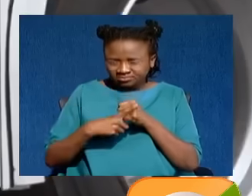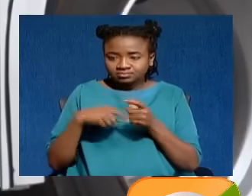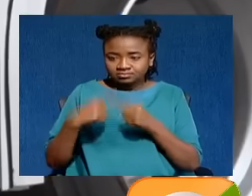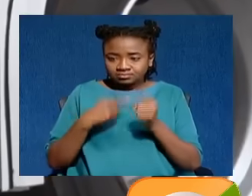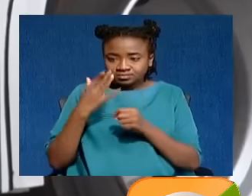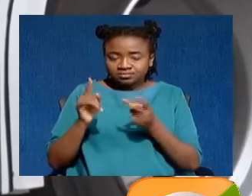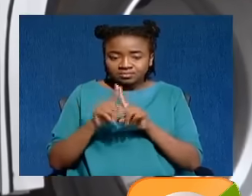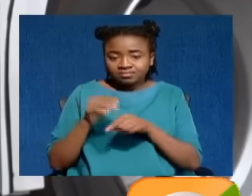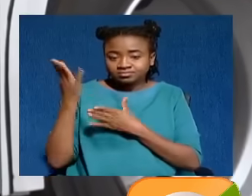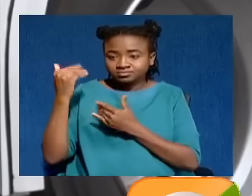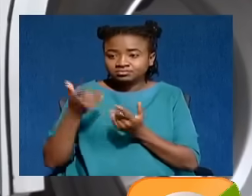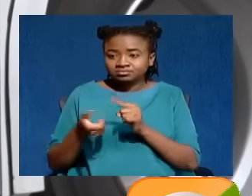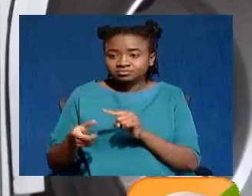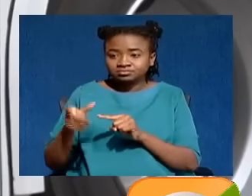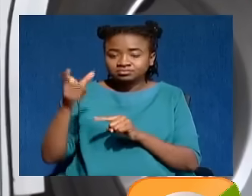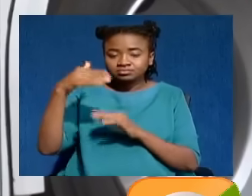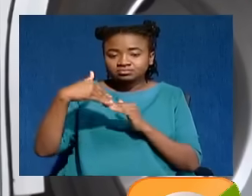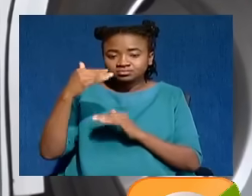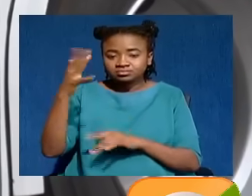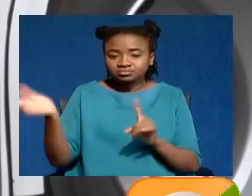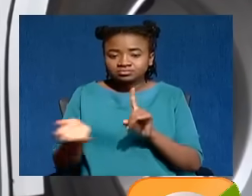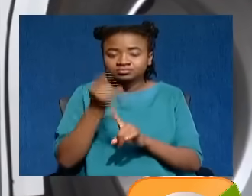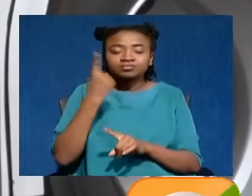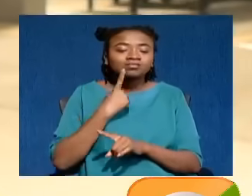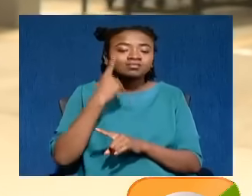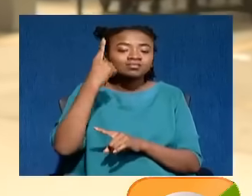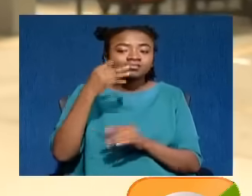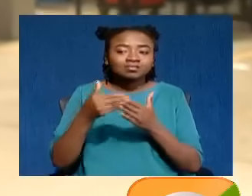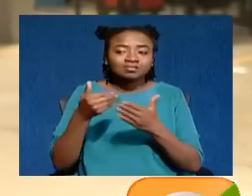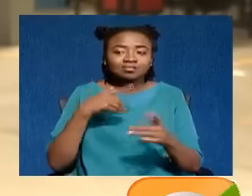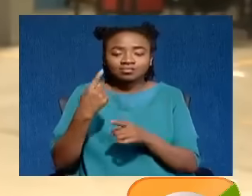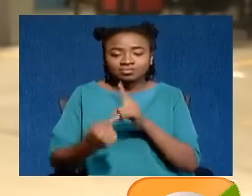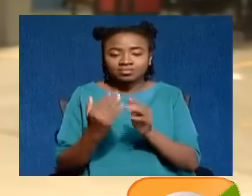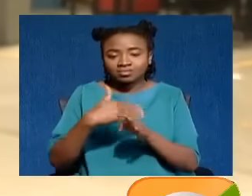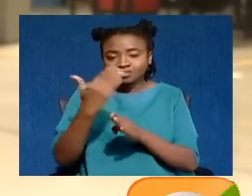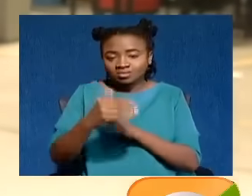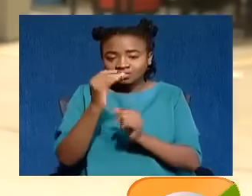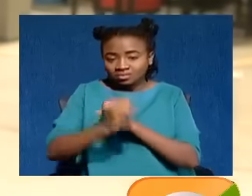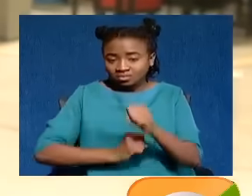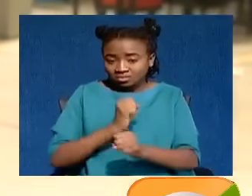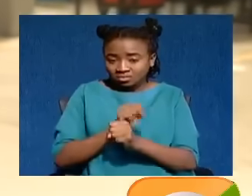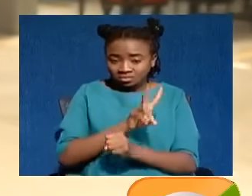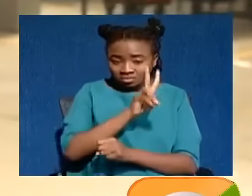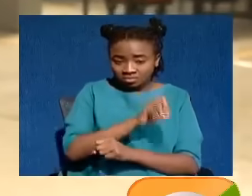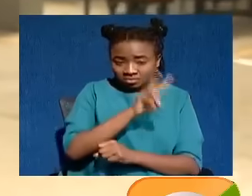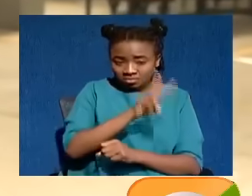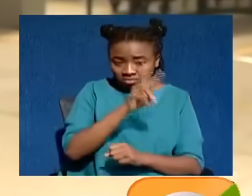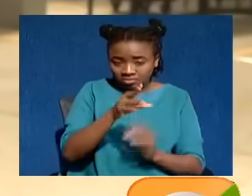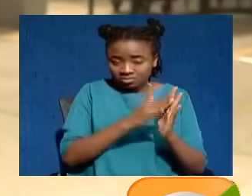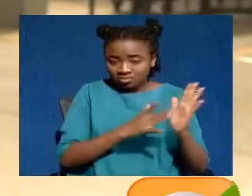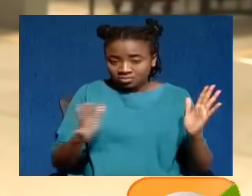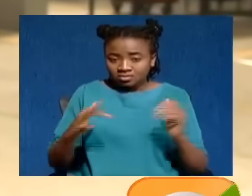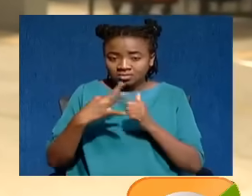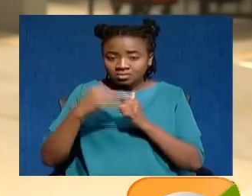and expects the fleet to hit 100 before the end of the year. Since 2022, the buses have ferried more than